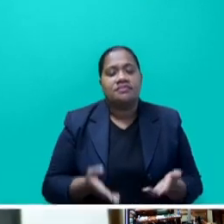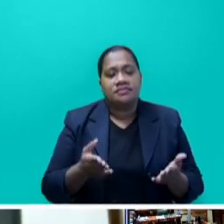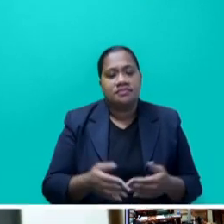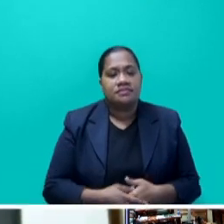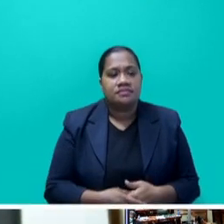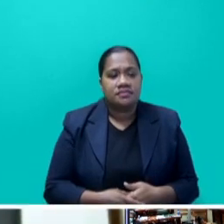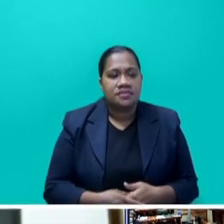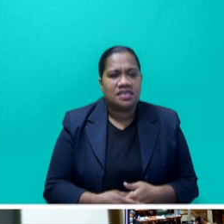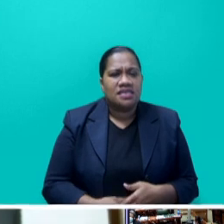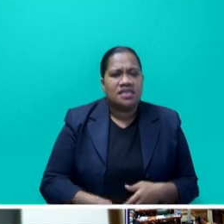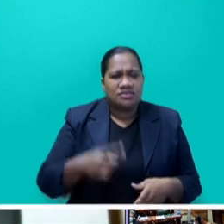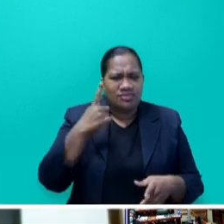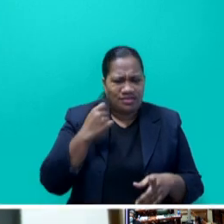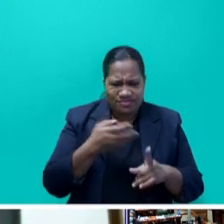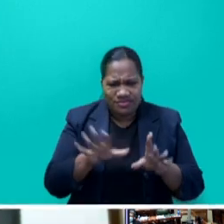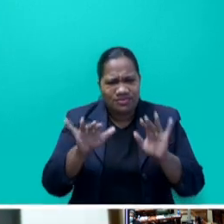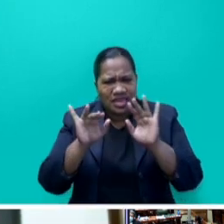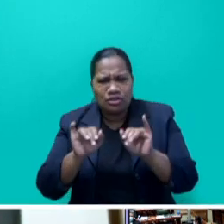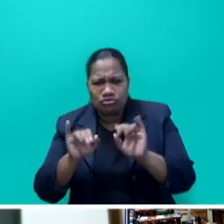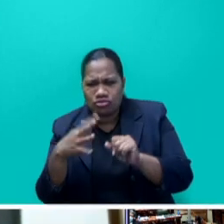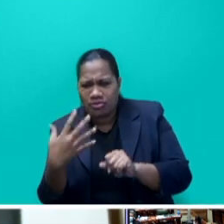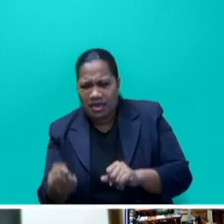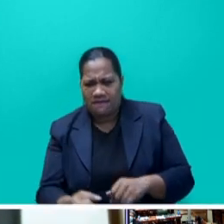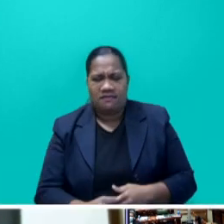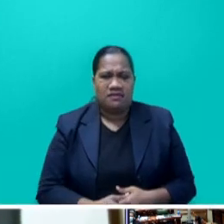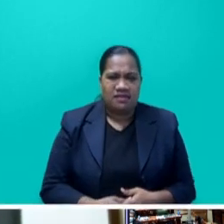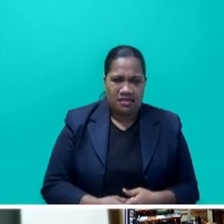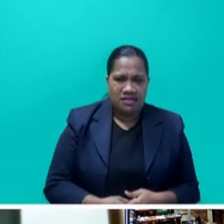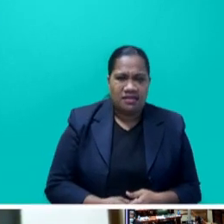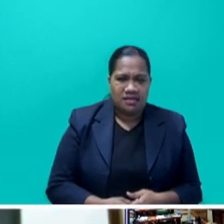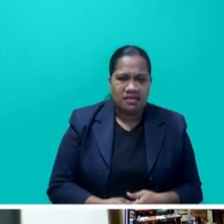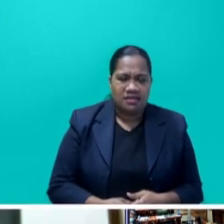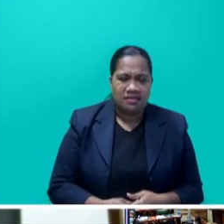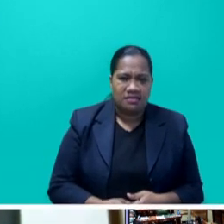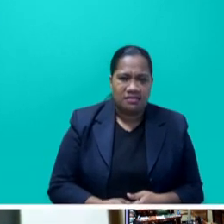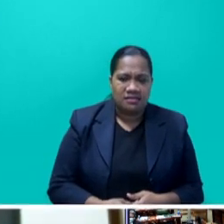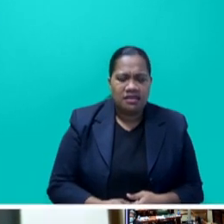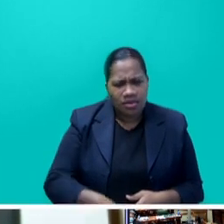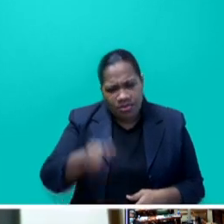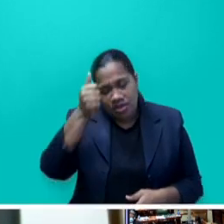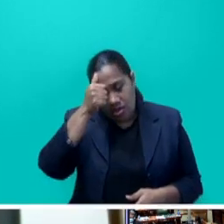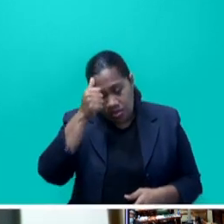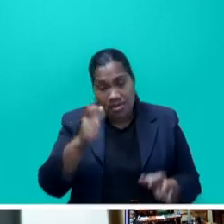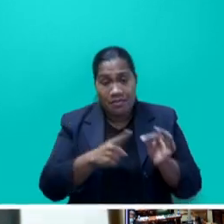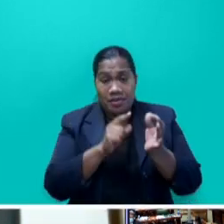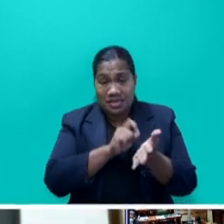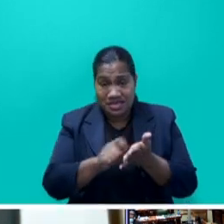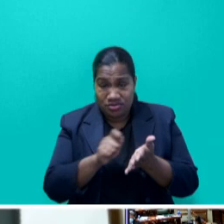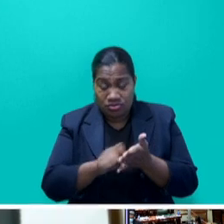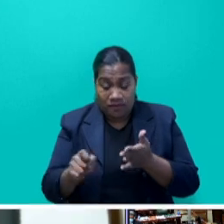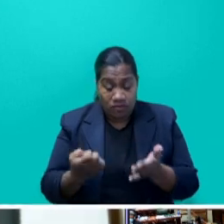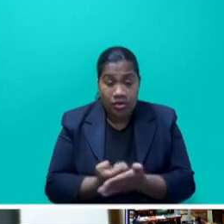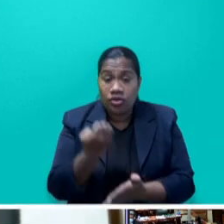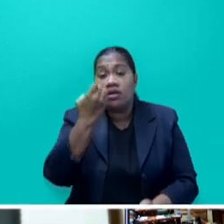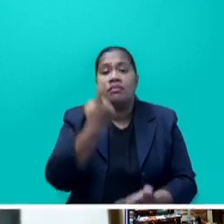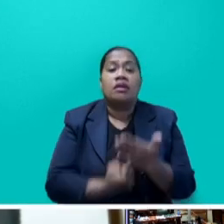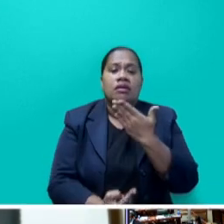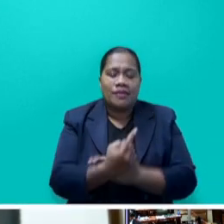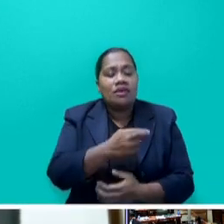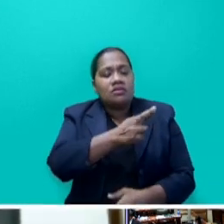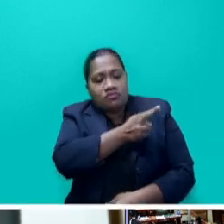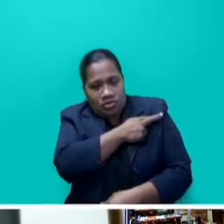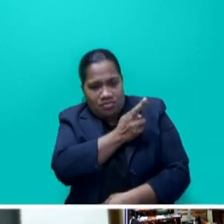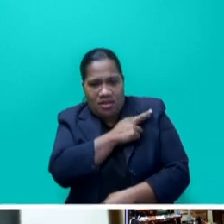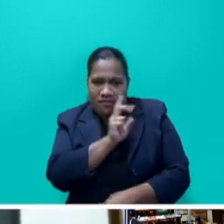the issues. And he knows that the Permanent Secretary for Economy is responsible for Head